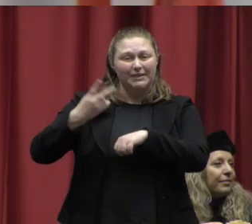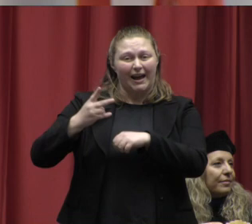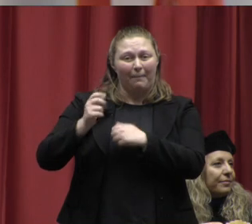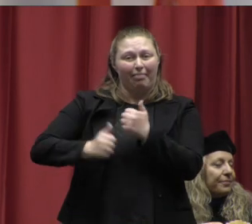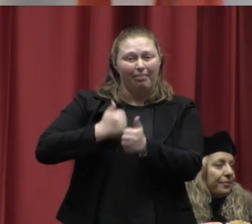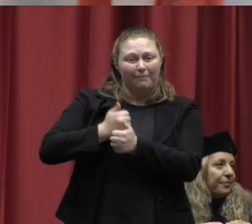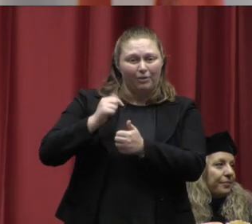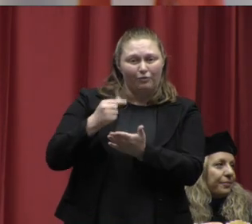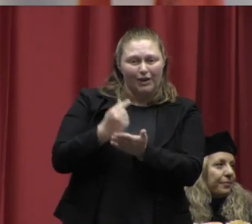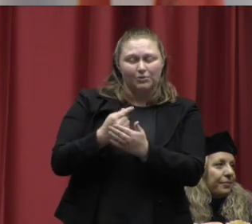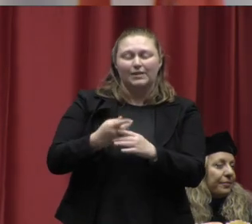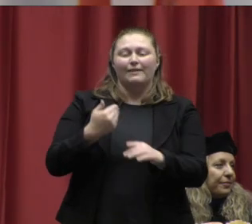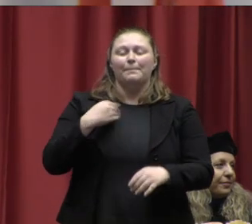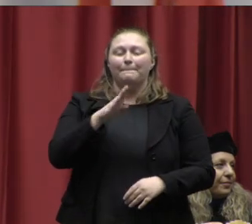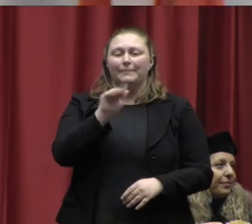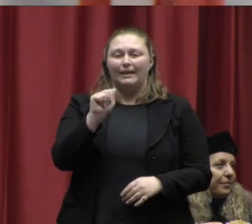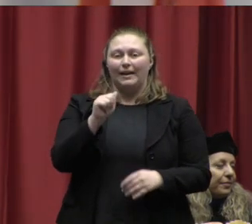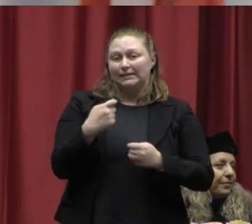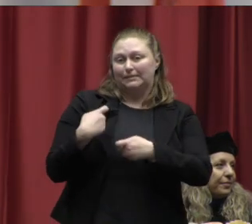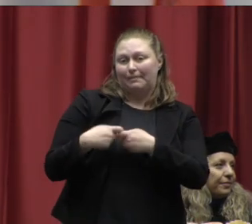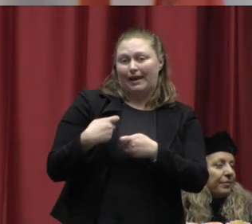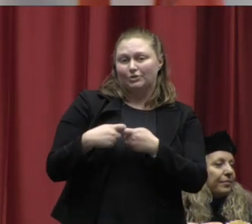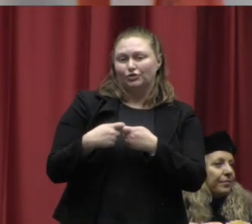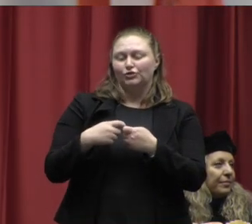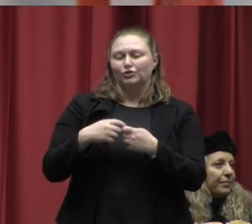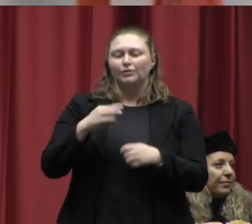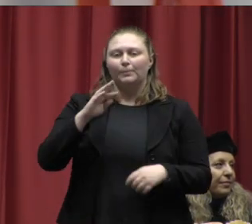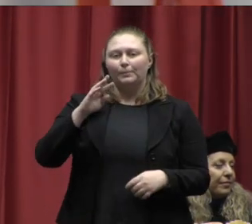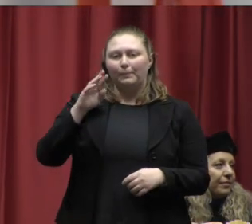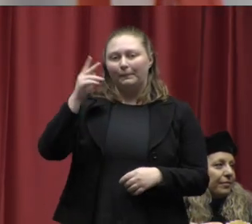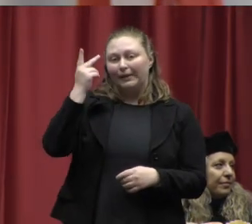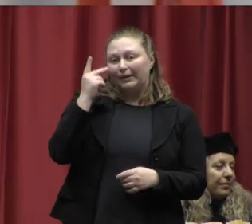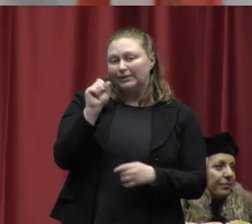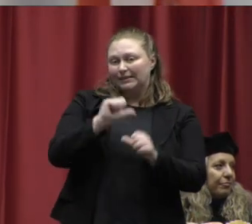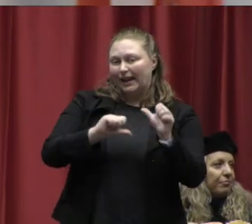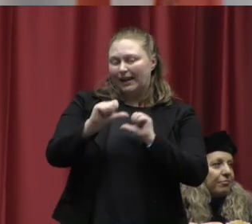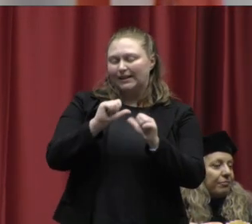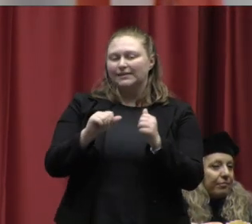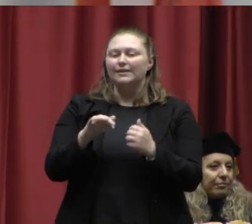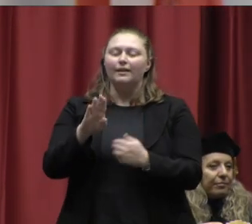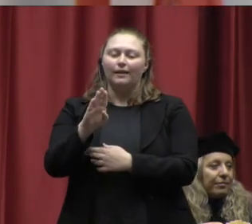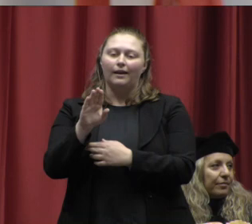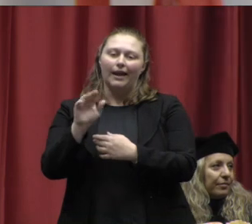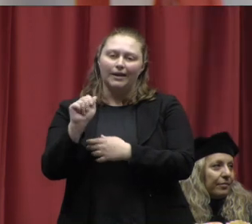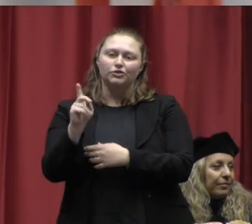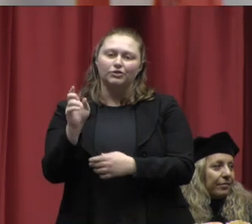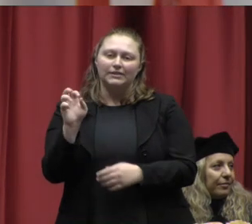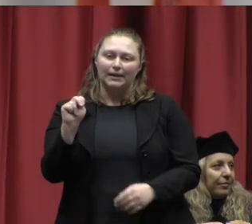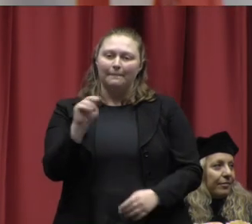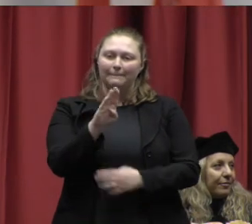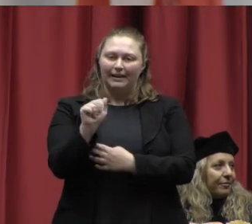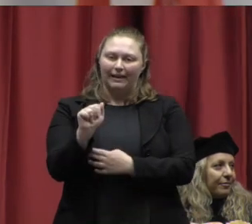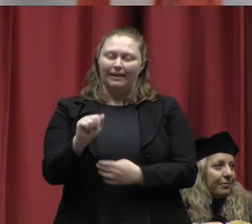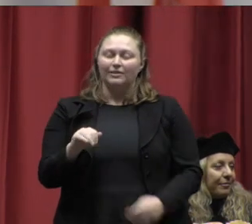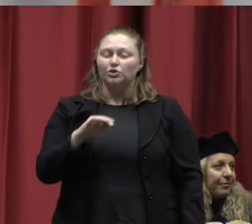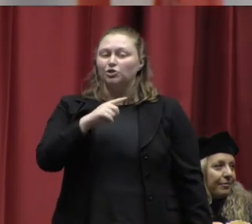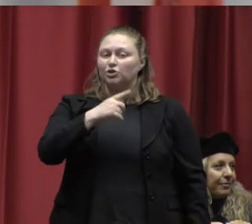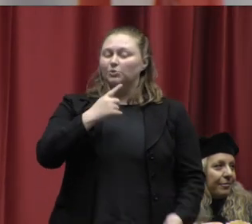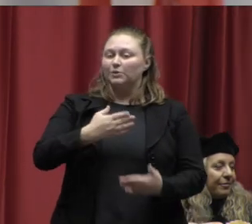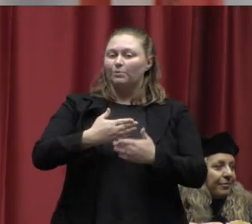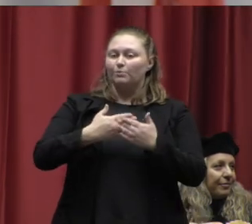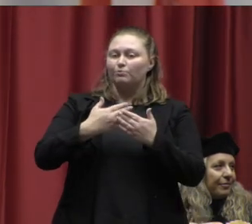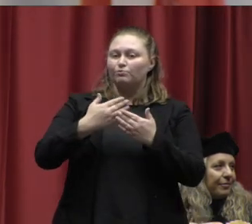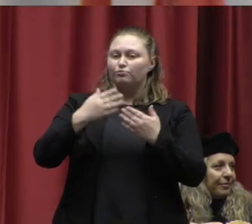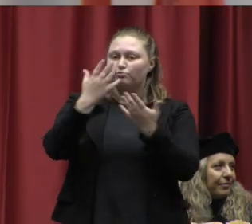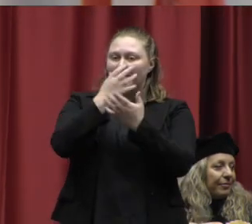bachelor's degree in Spanish and Political Science and an Anderson MBA. She is board president of the